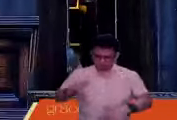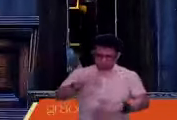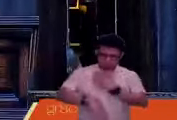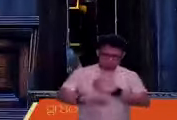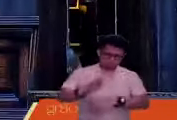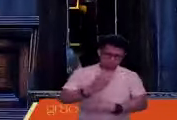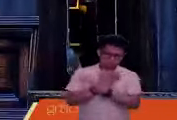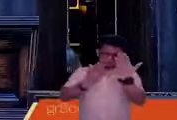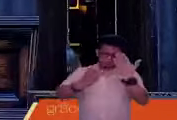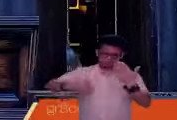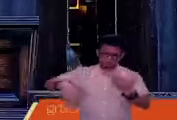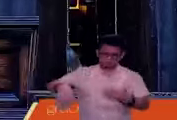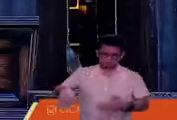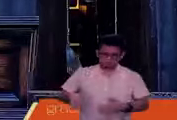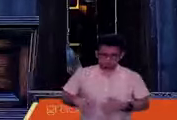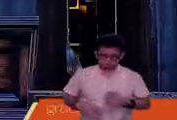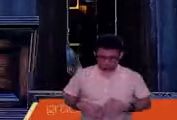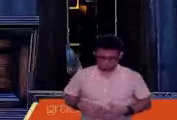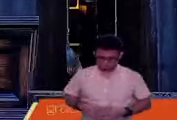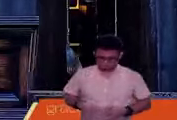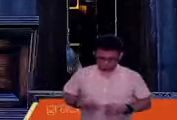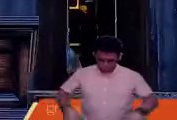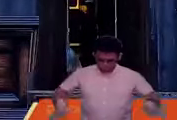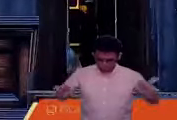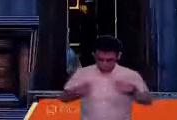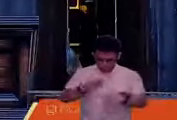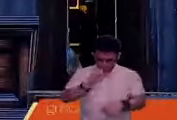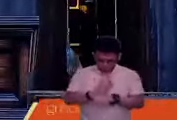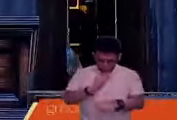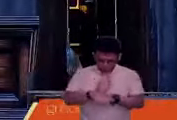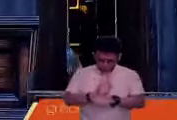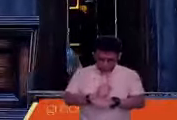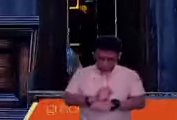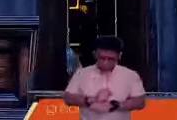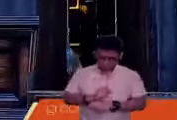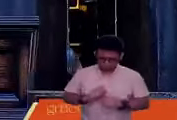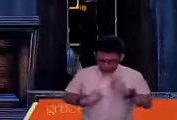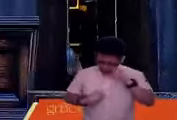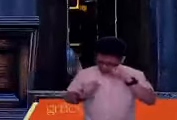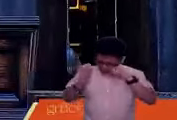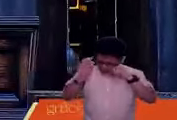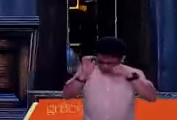in your weak and worthy labors and the message of salvation given.